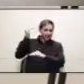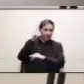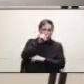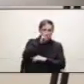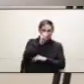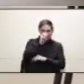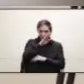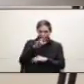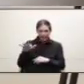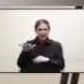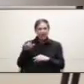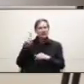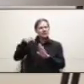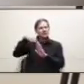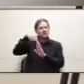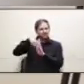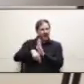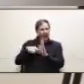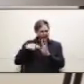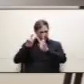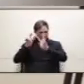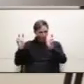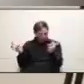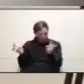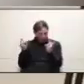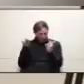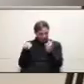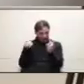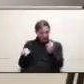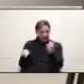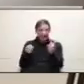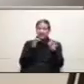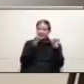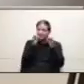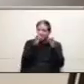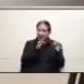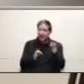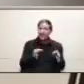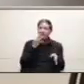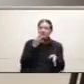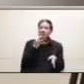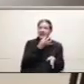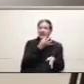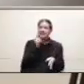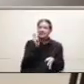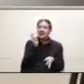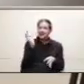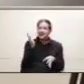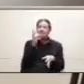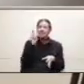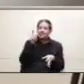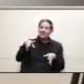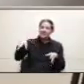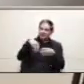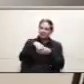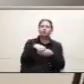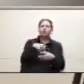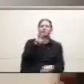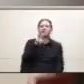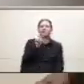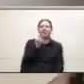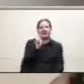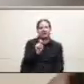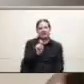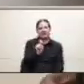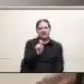it goes further. I can quote you. It goes further and it explains that the tender amount must include VAT.